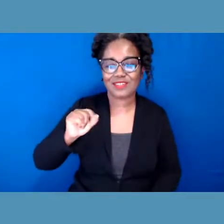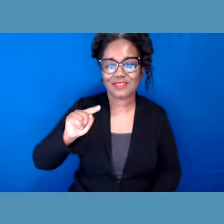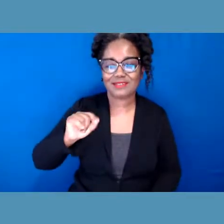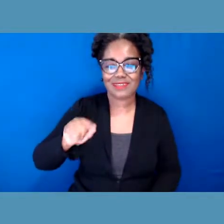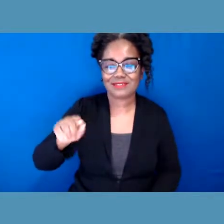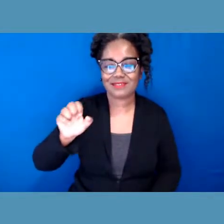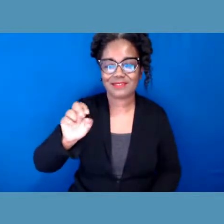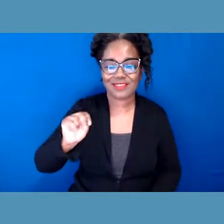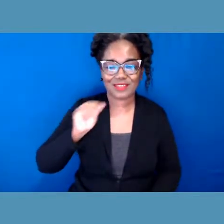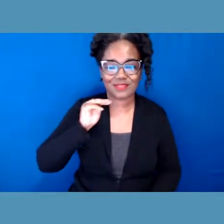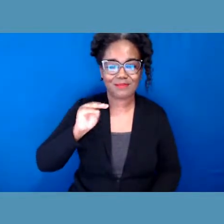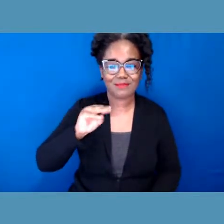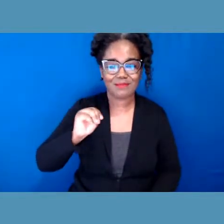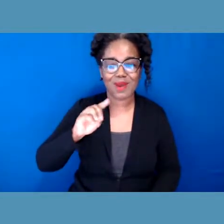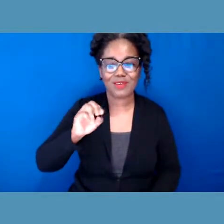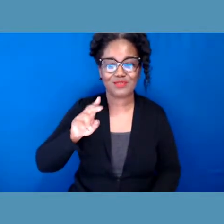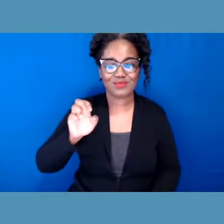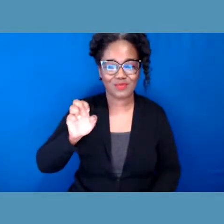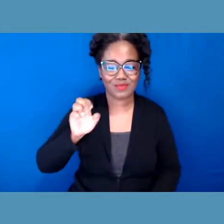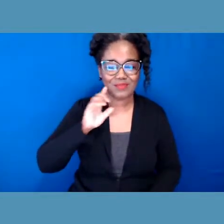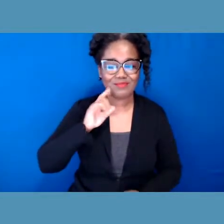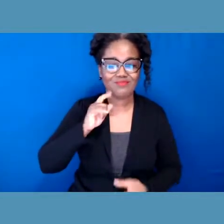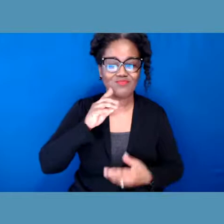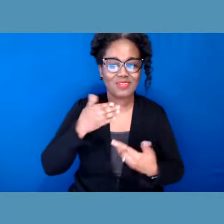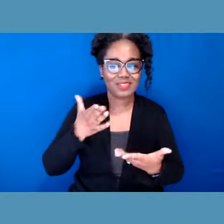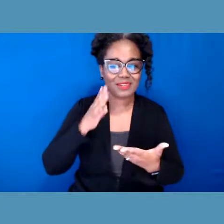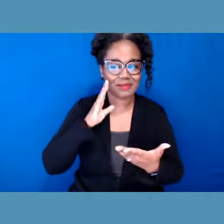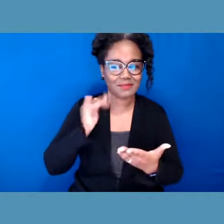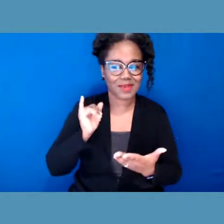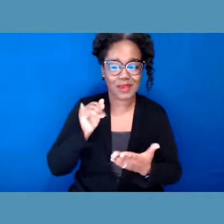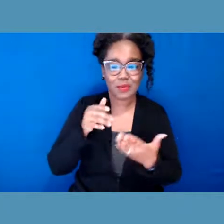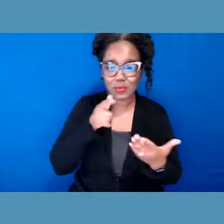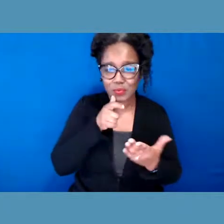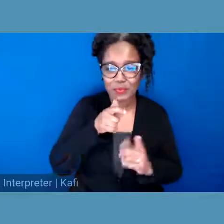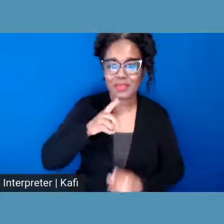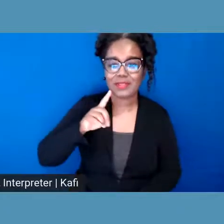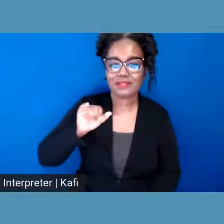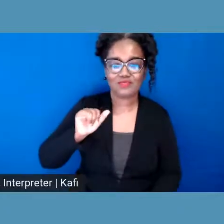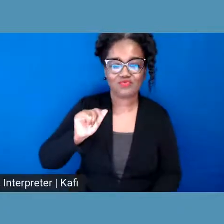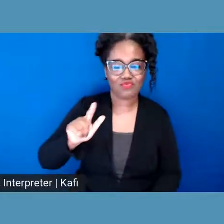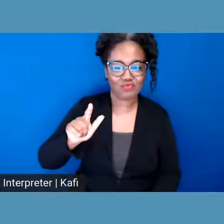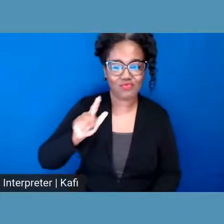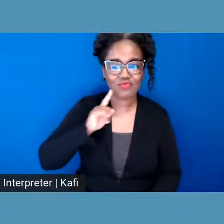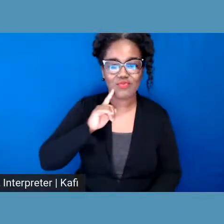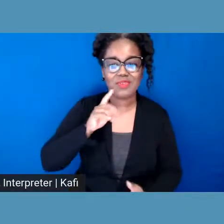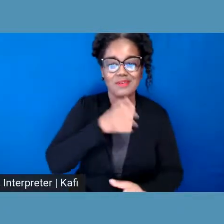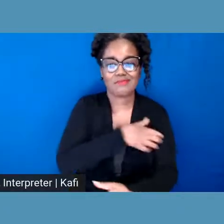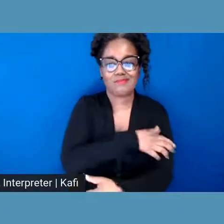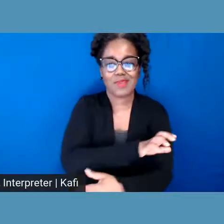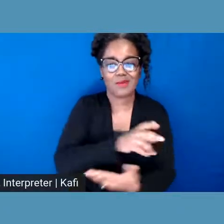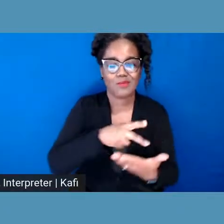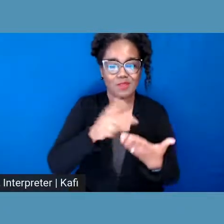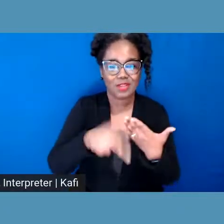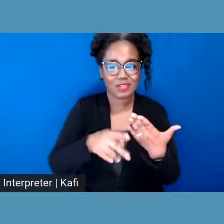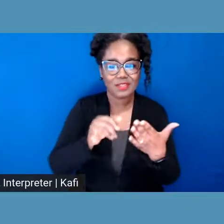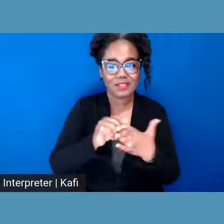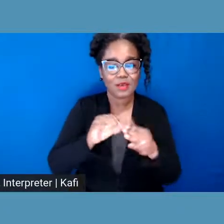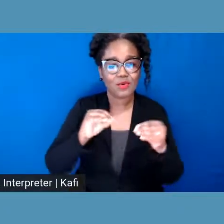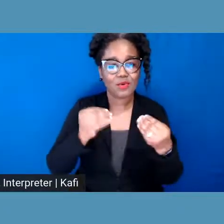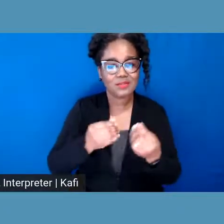Projects module brought to you by the Digital Empowerment Project, a nationwide initiative organized by the 6 U.S. regional